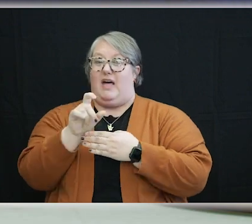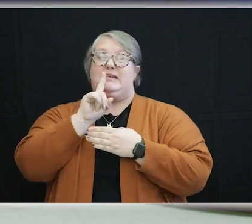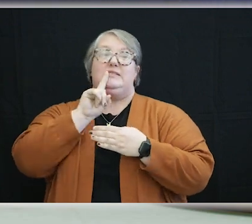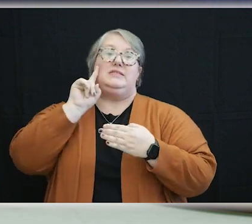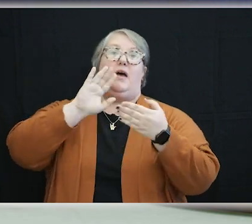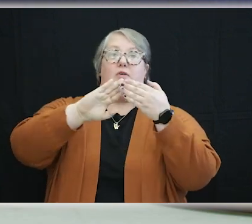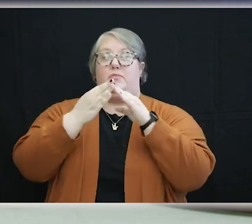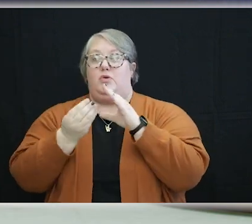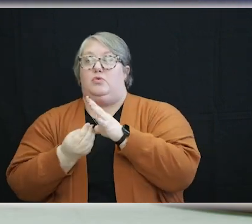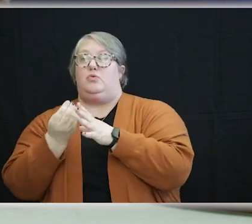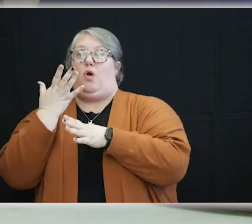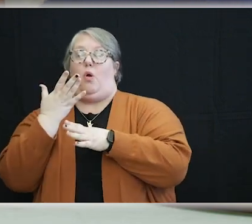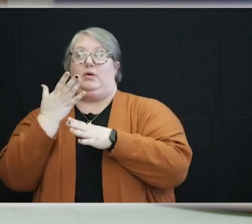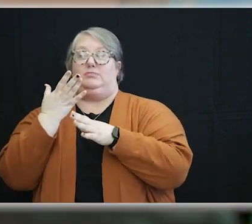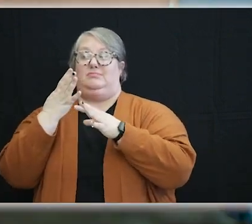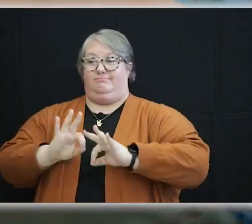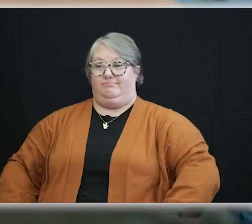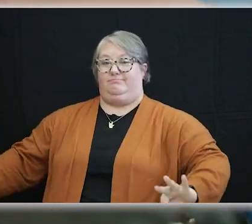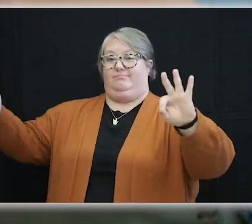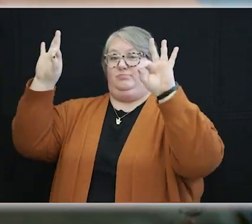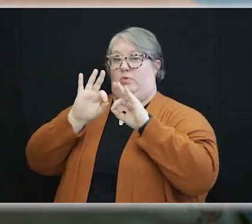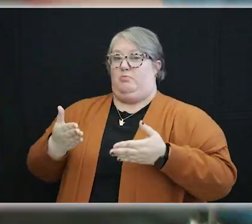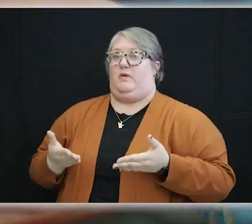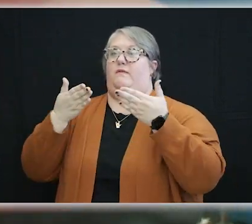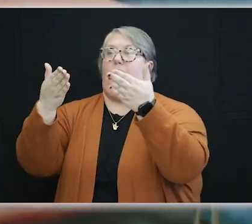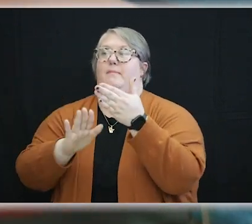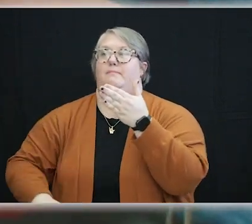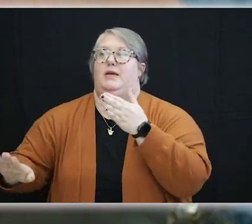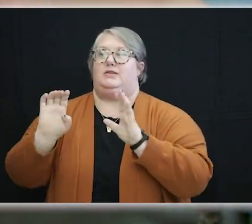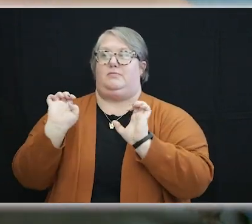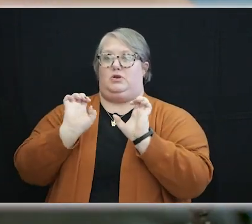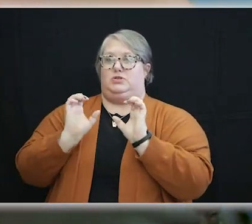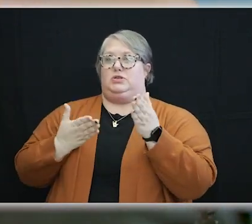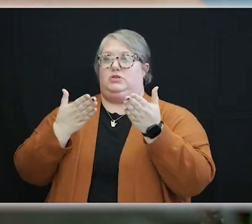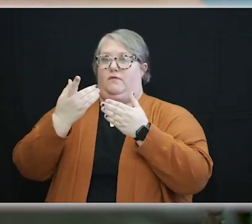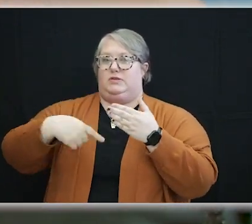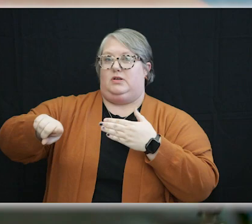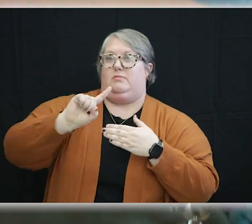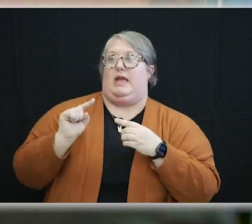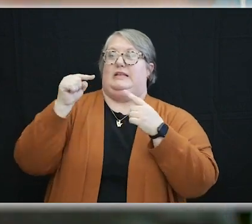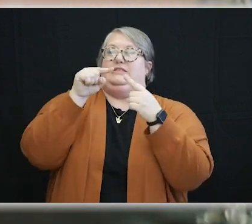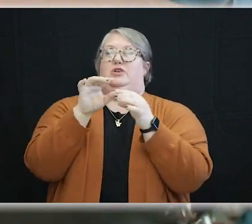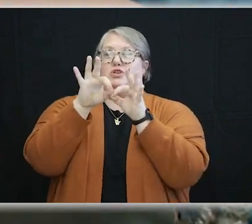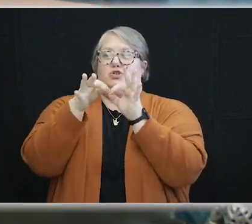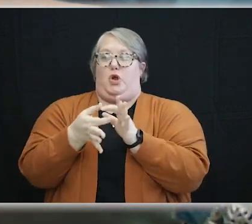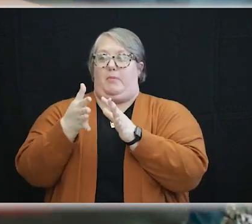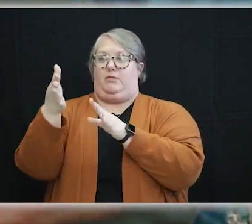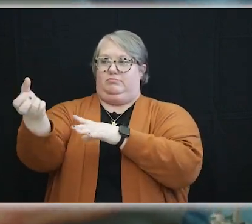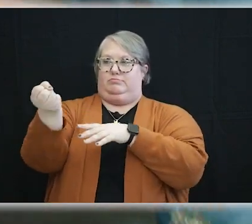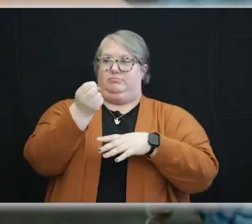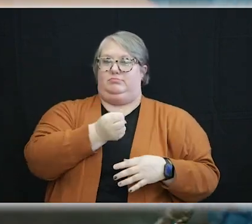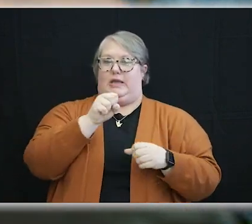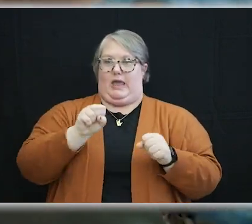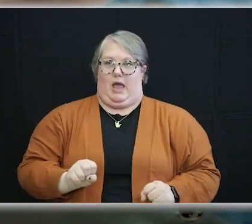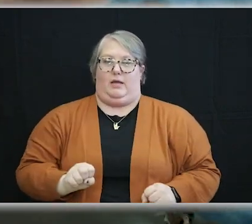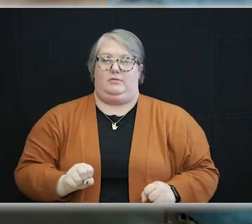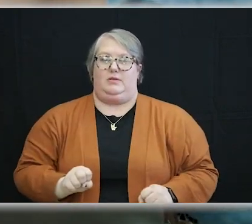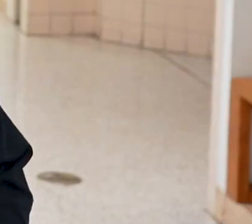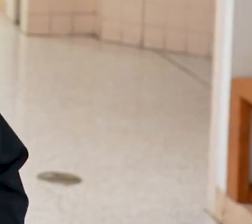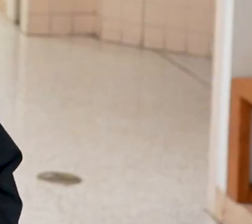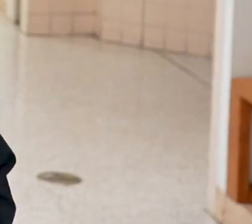is growing. She says it's vital to provide basic emergency services to them until an interpreter can be called